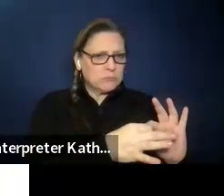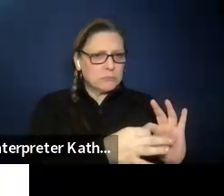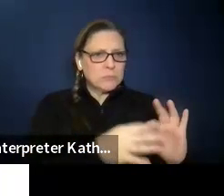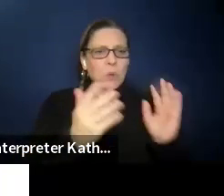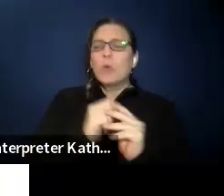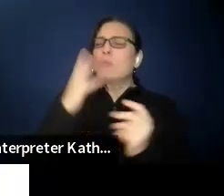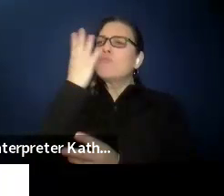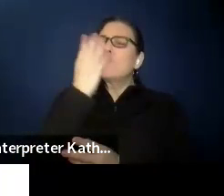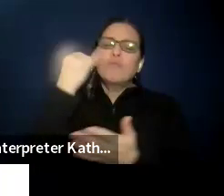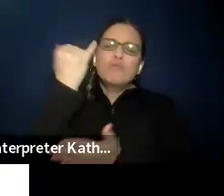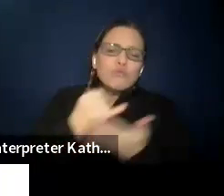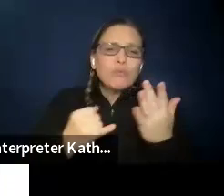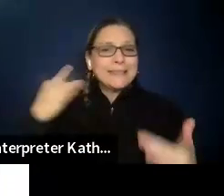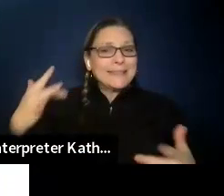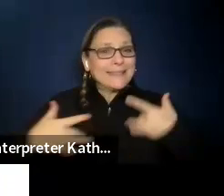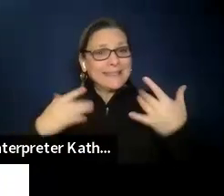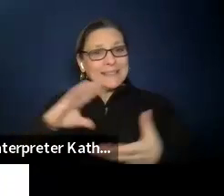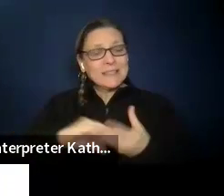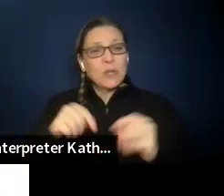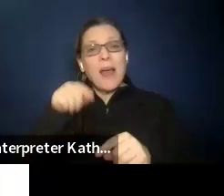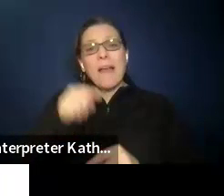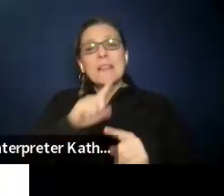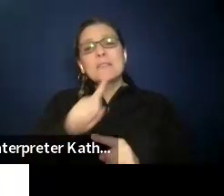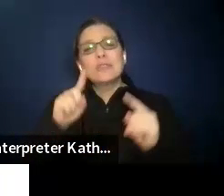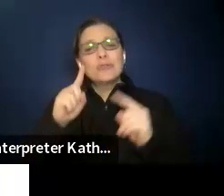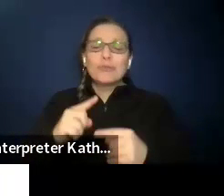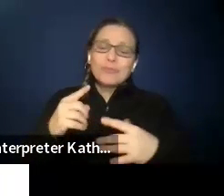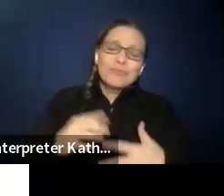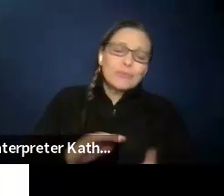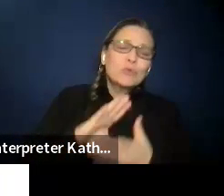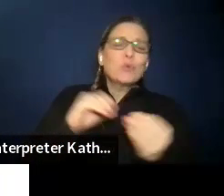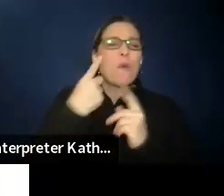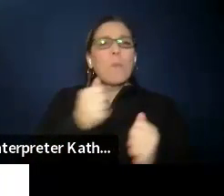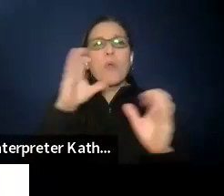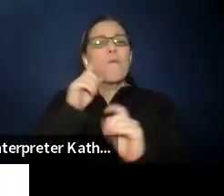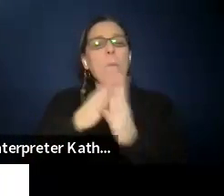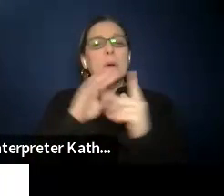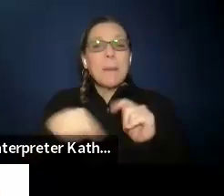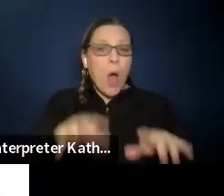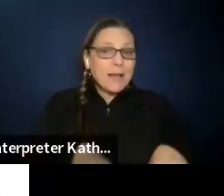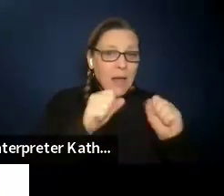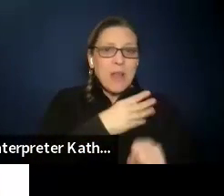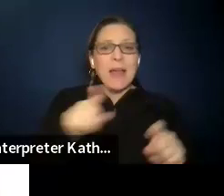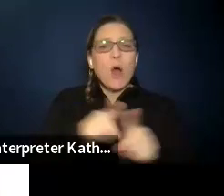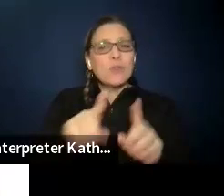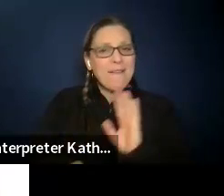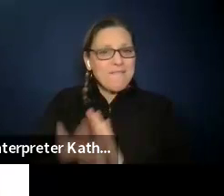lush illustrations and exciting story, this is a charming story for anyone looking for books about adoption and found families. Next